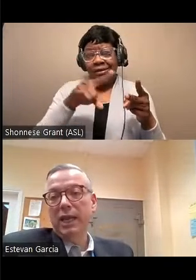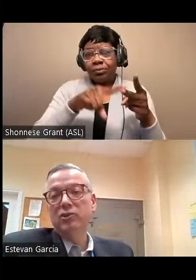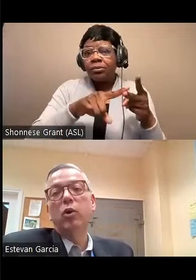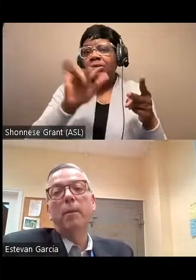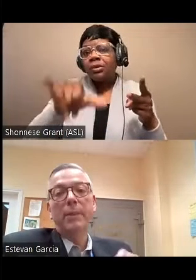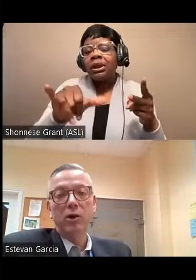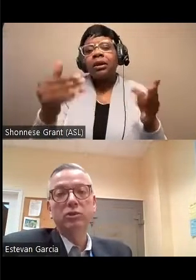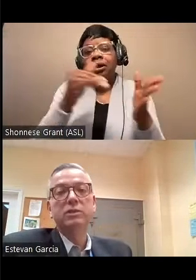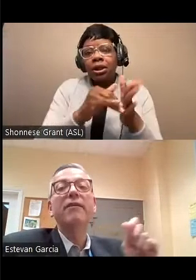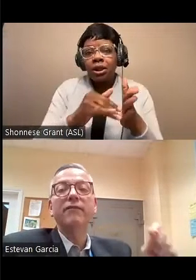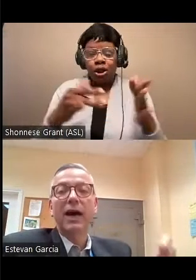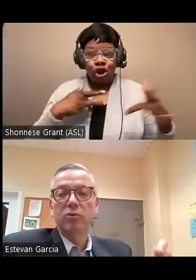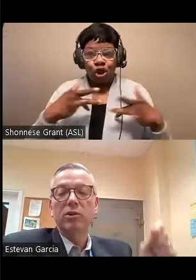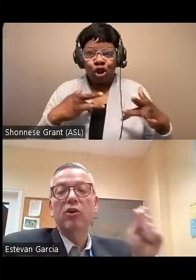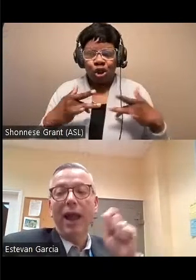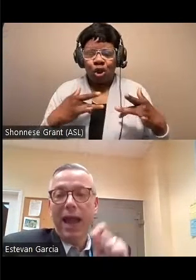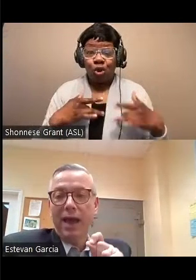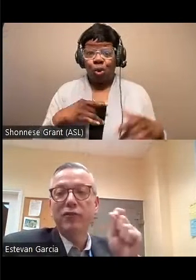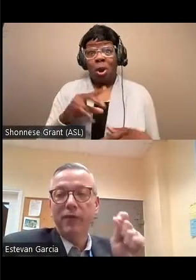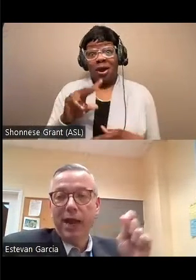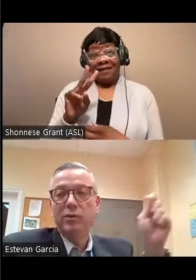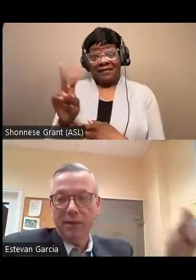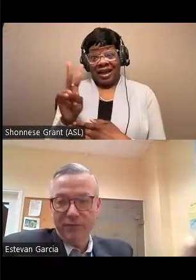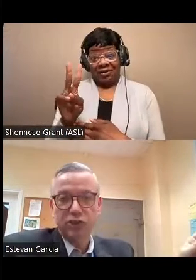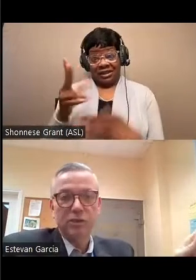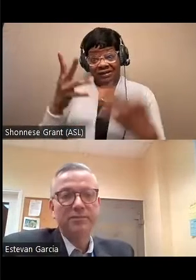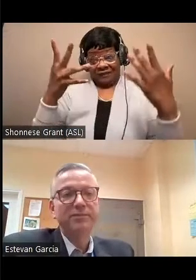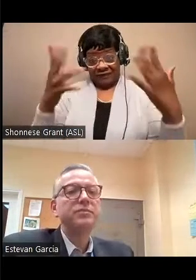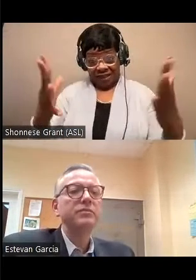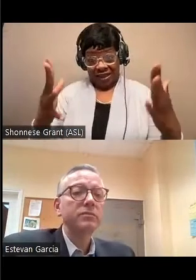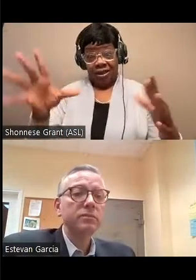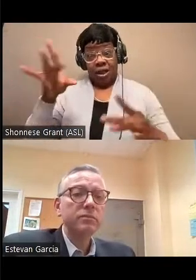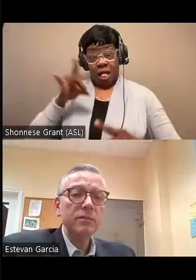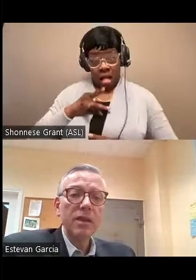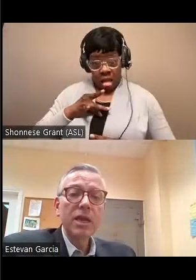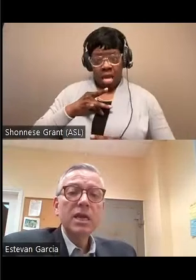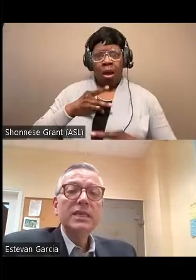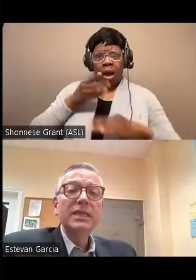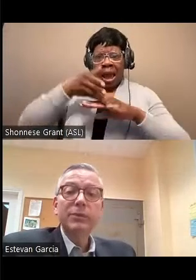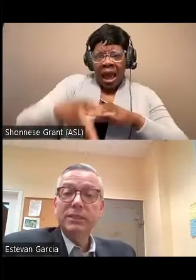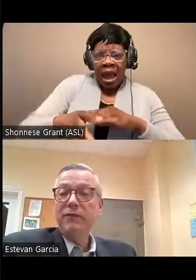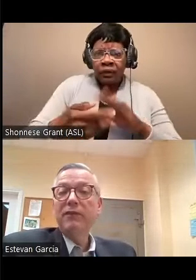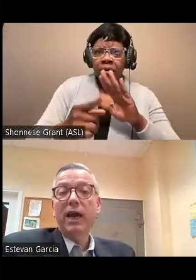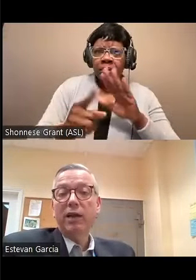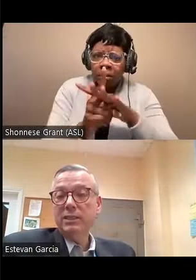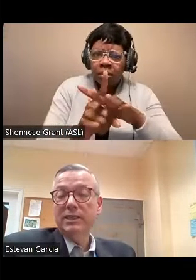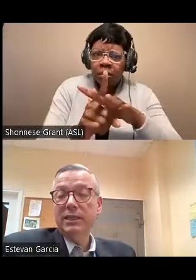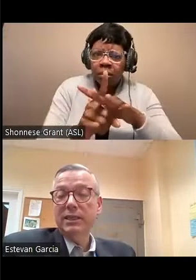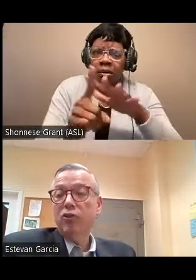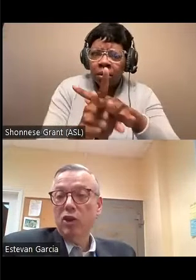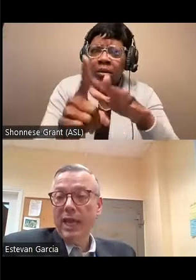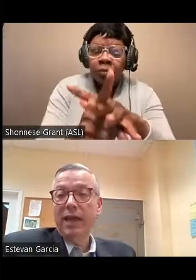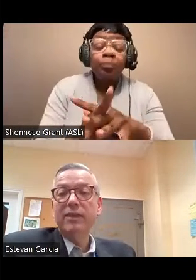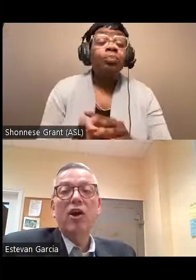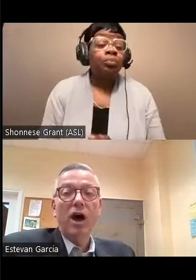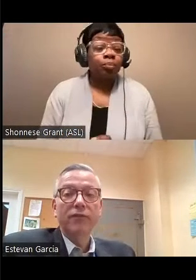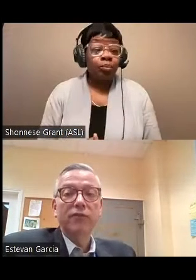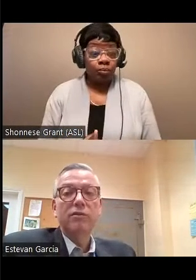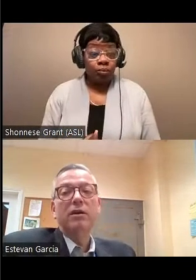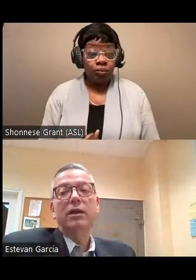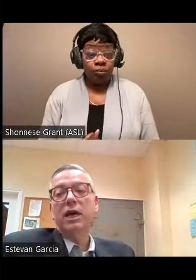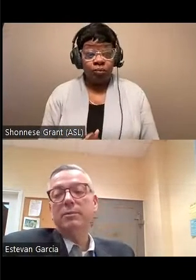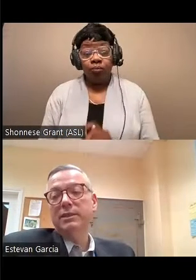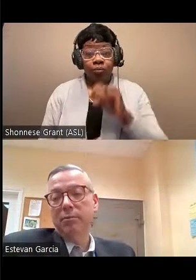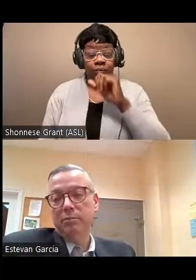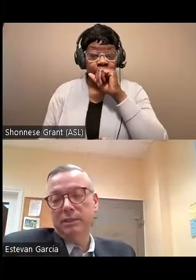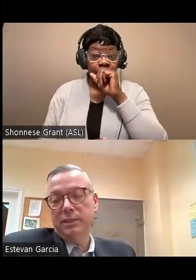often related to a post-viral or after virus infection. The specific viruses that they're looking at that